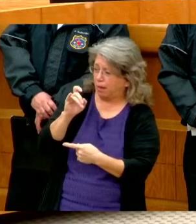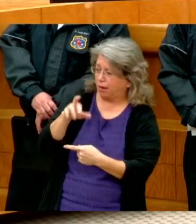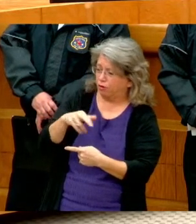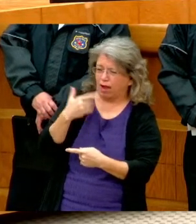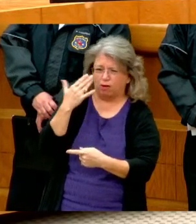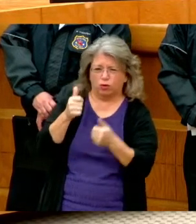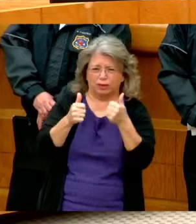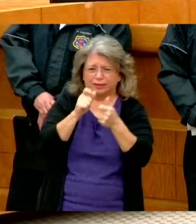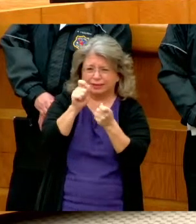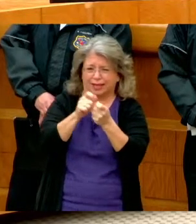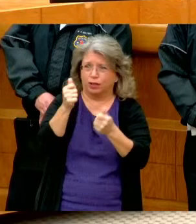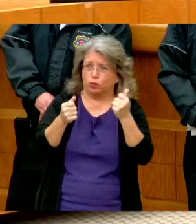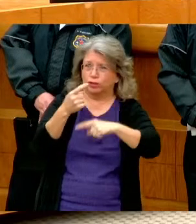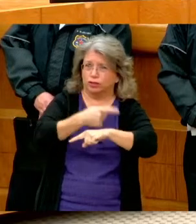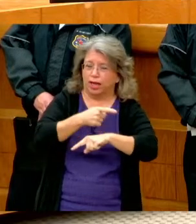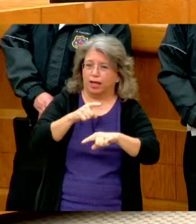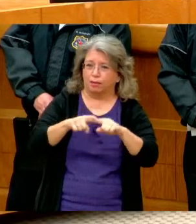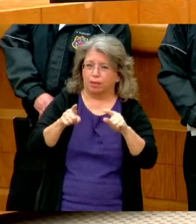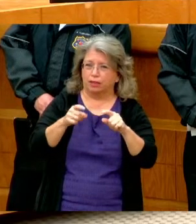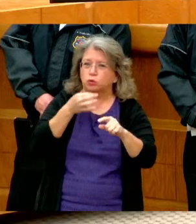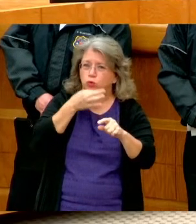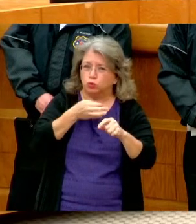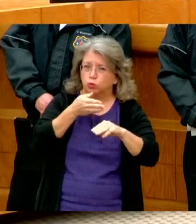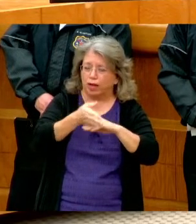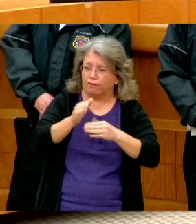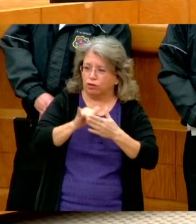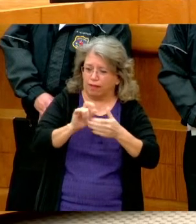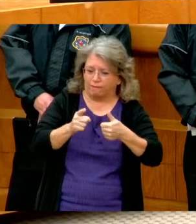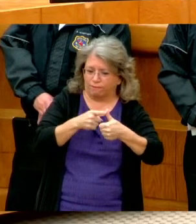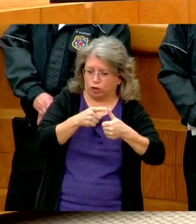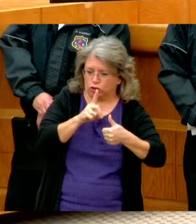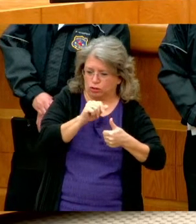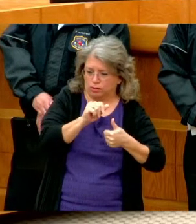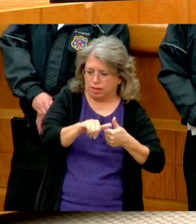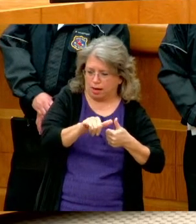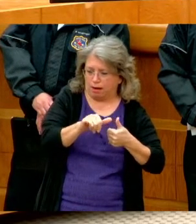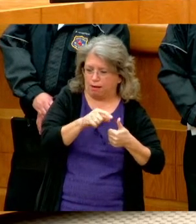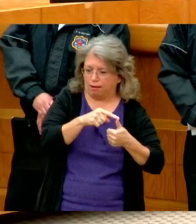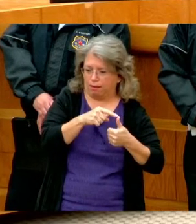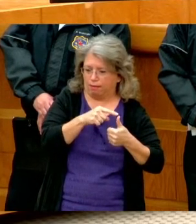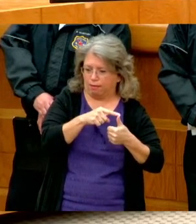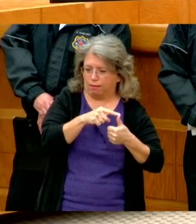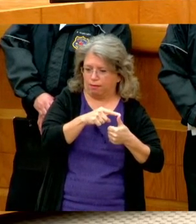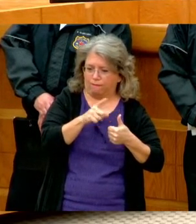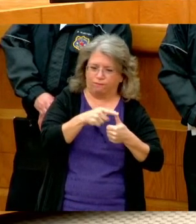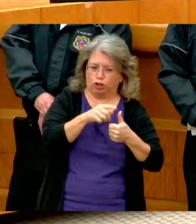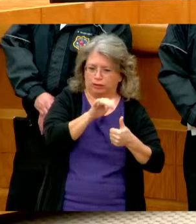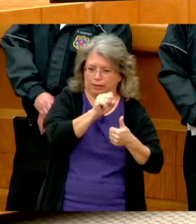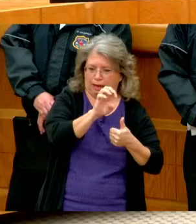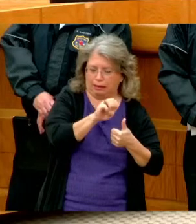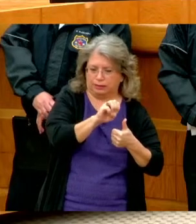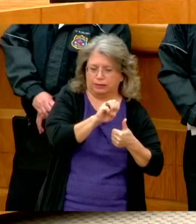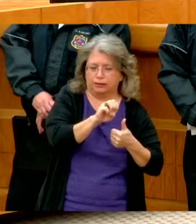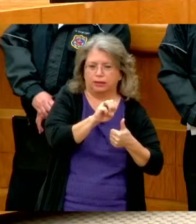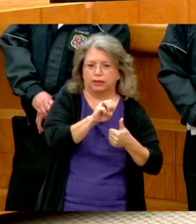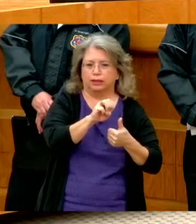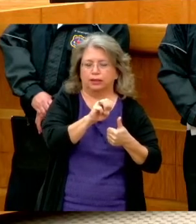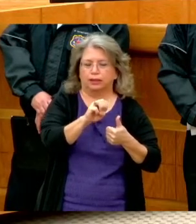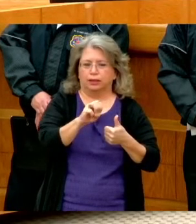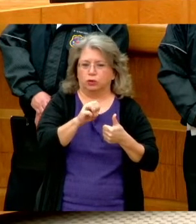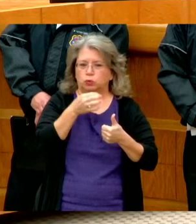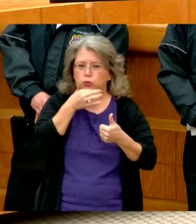was, but it was pretty quick after that first day in our 262 history when we started talking about doing a